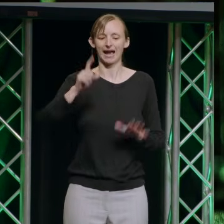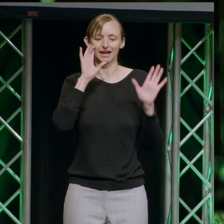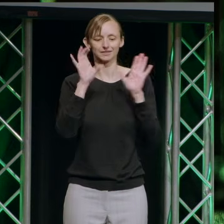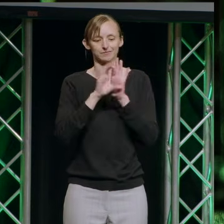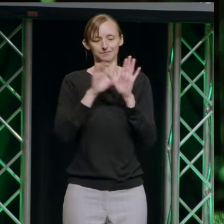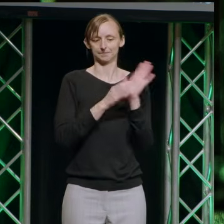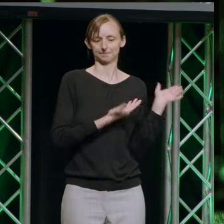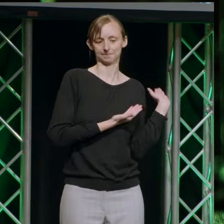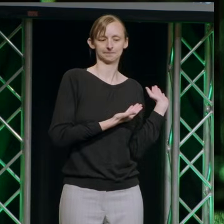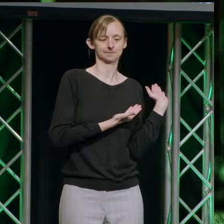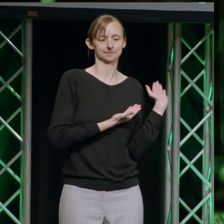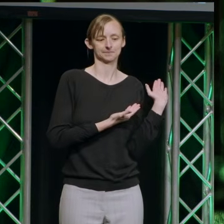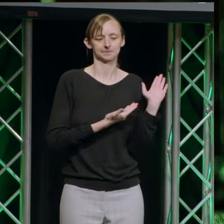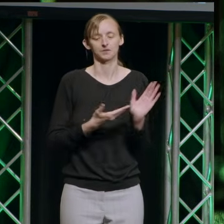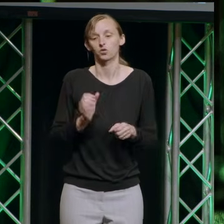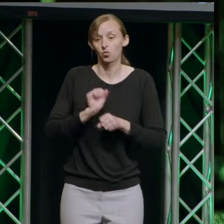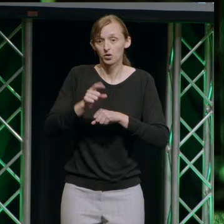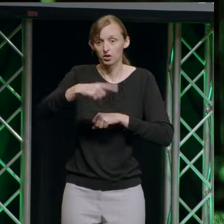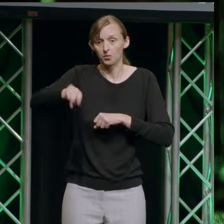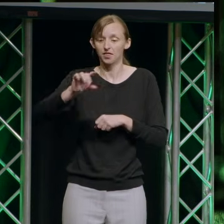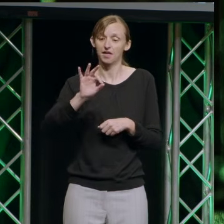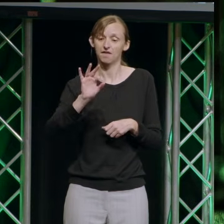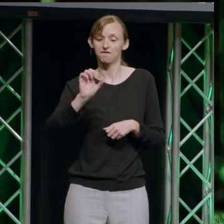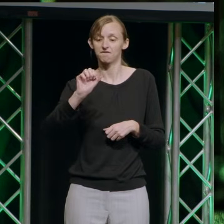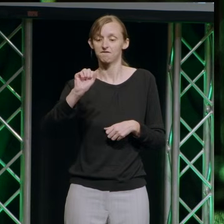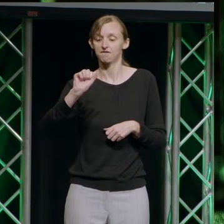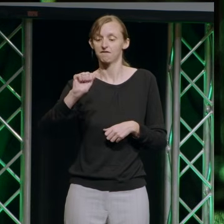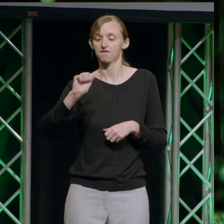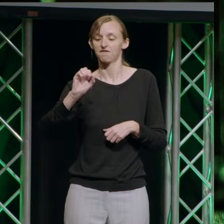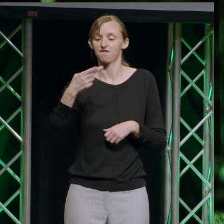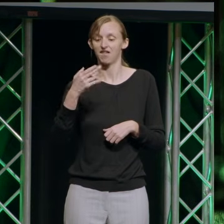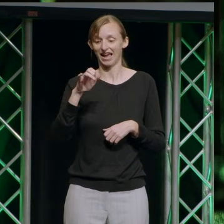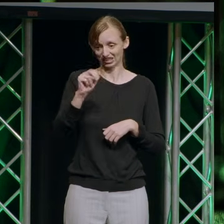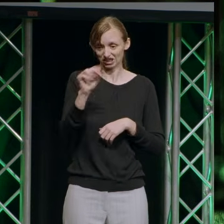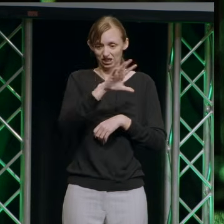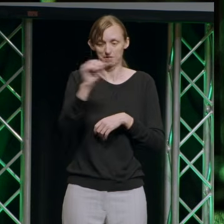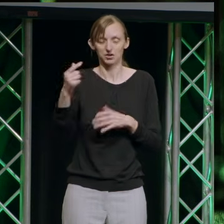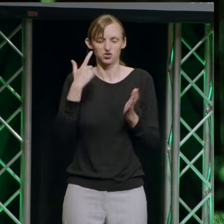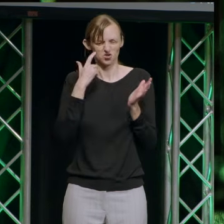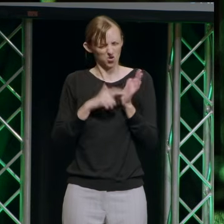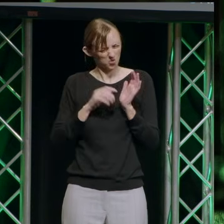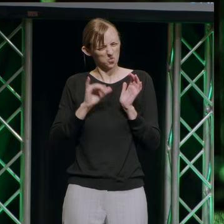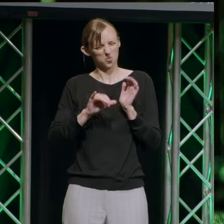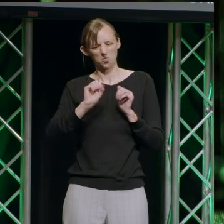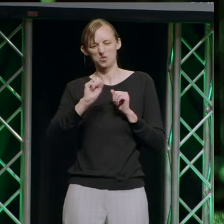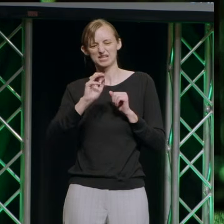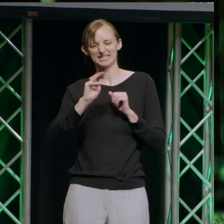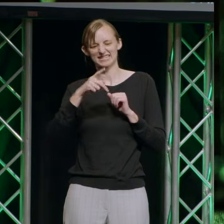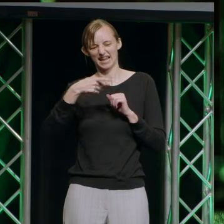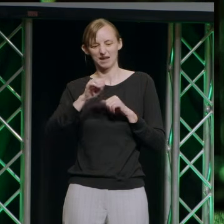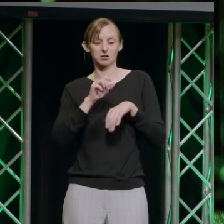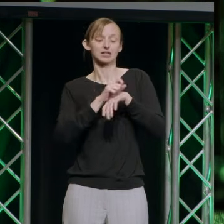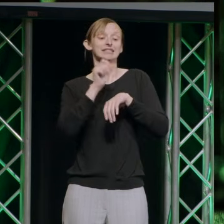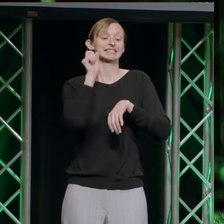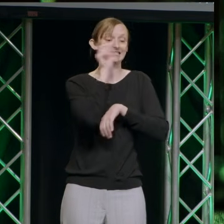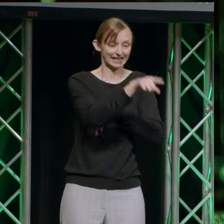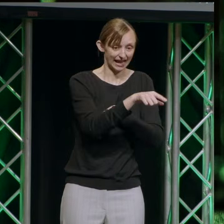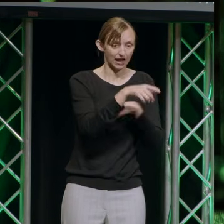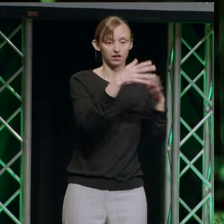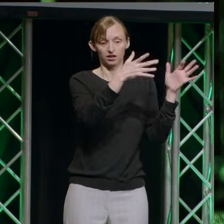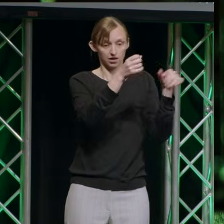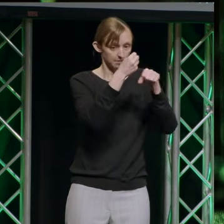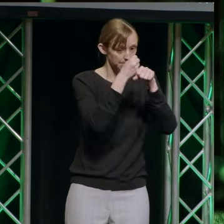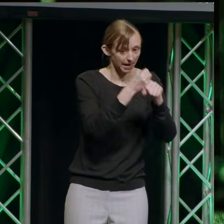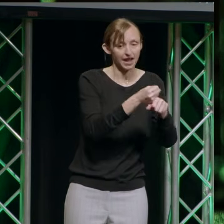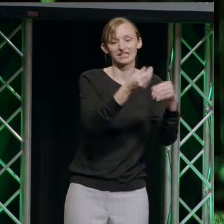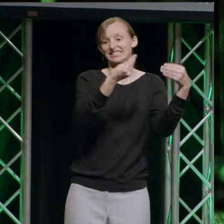when working with fashion brands is it takes a long lead time from the time that we send samples to the time that it gets into stores. And we